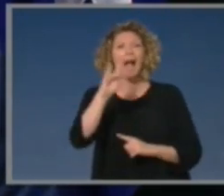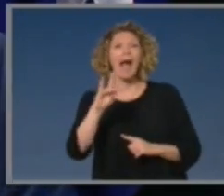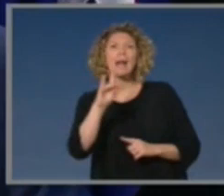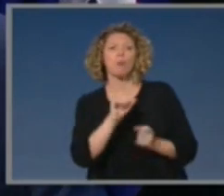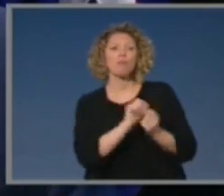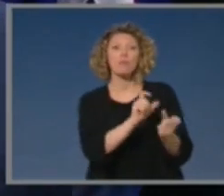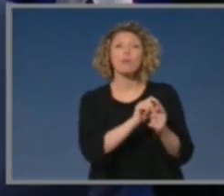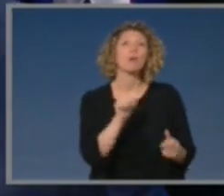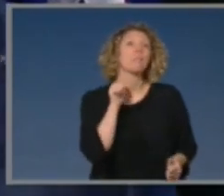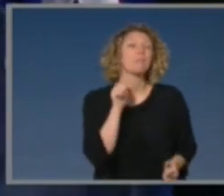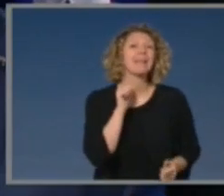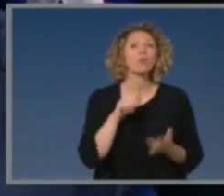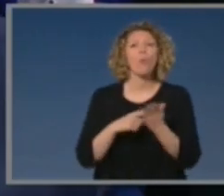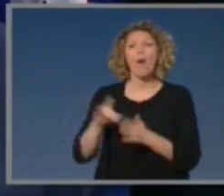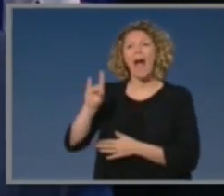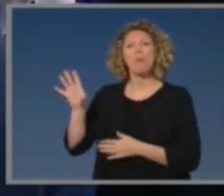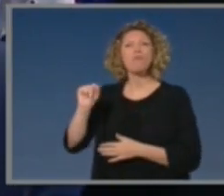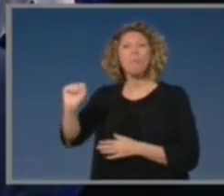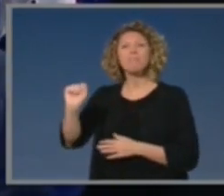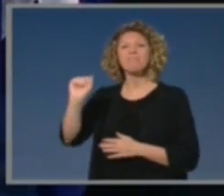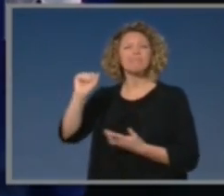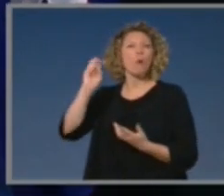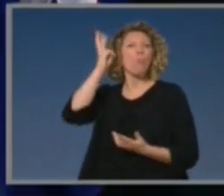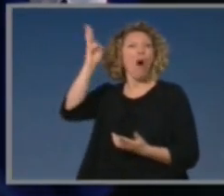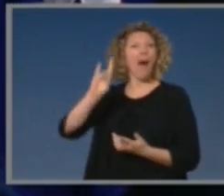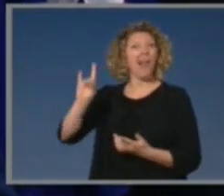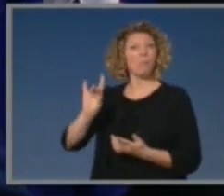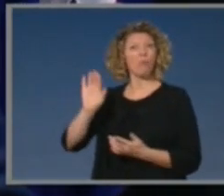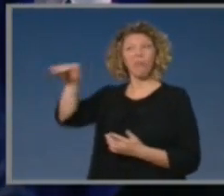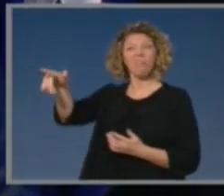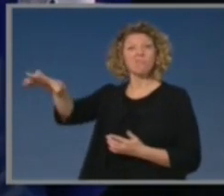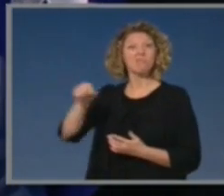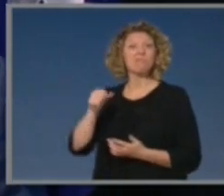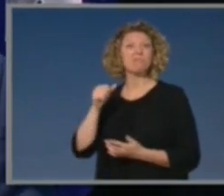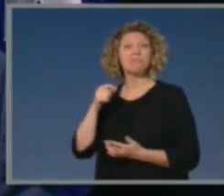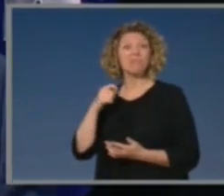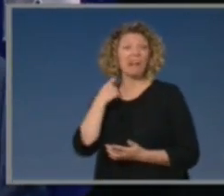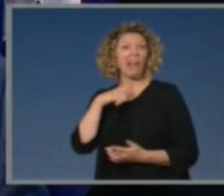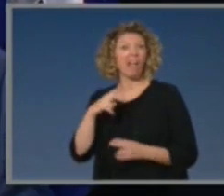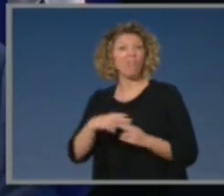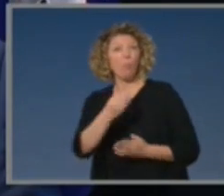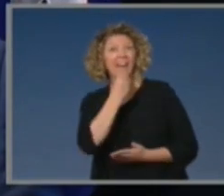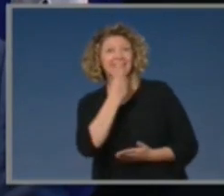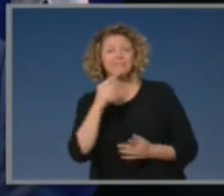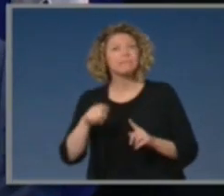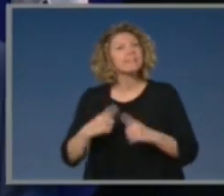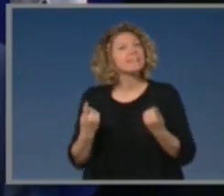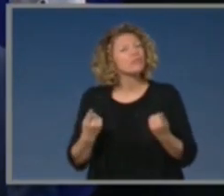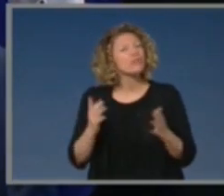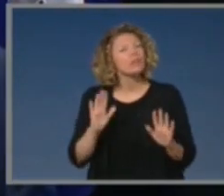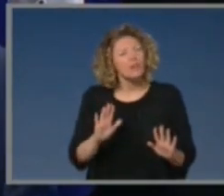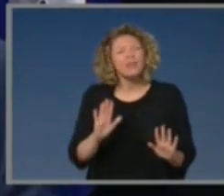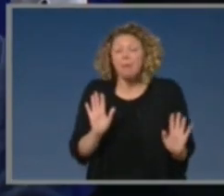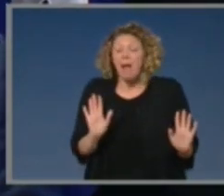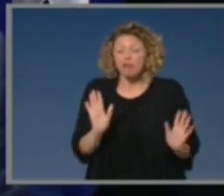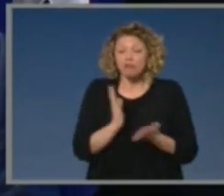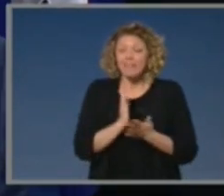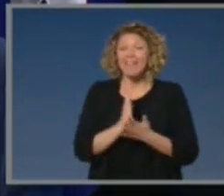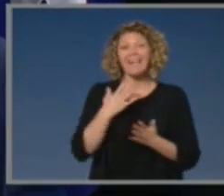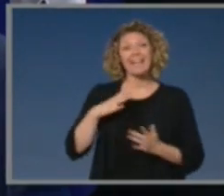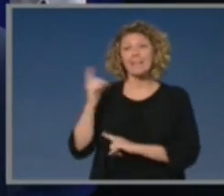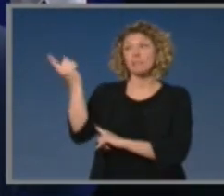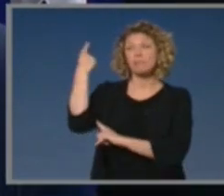things, and that is the most likely outcome. But what's really important is that we have a proper review, an independent review